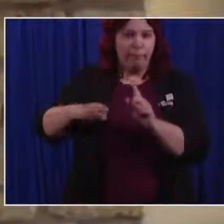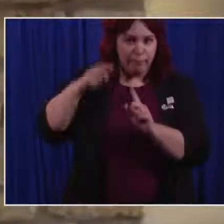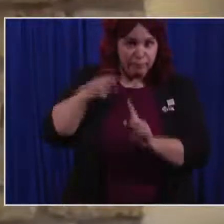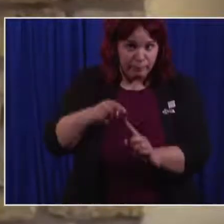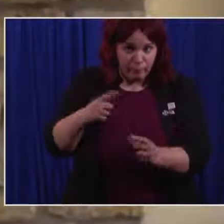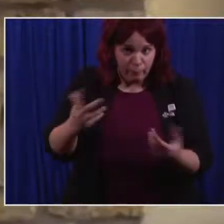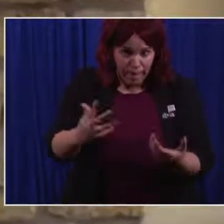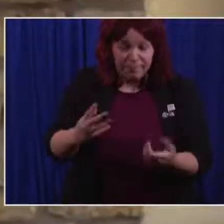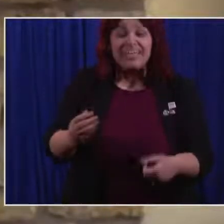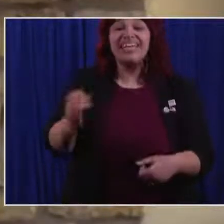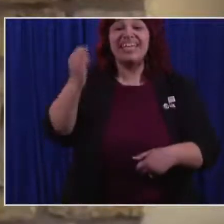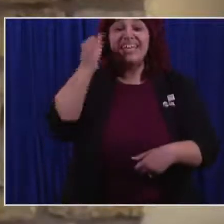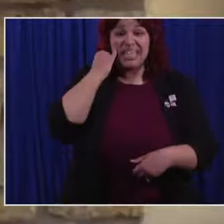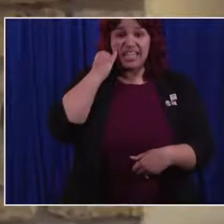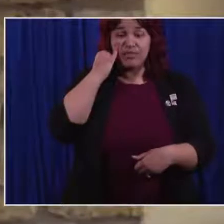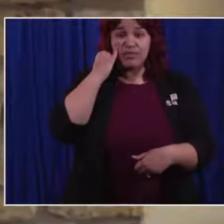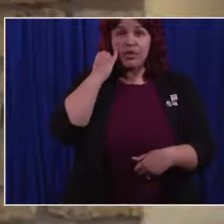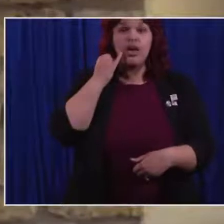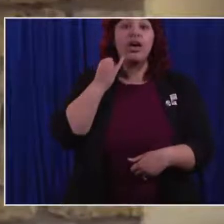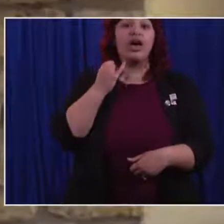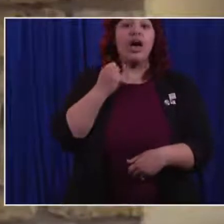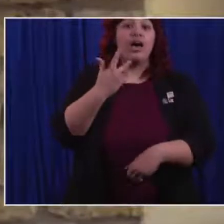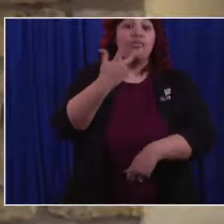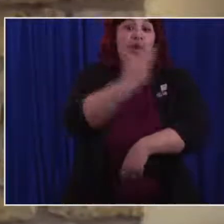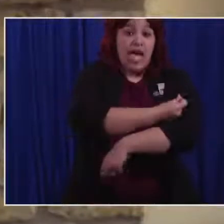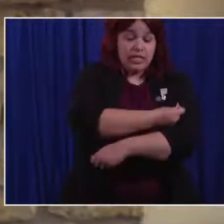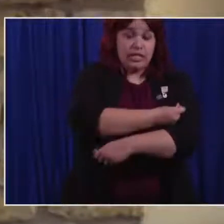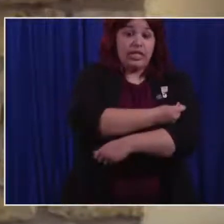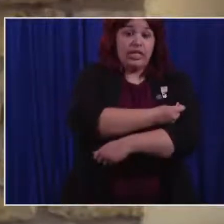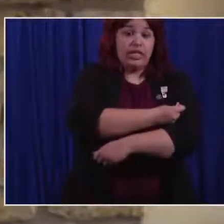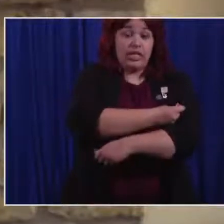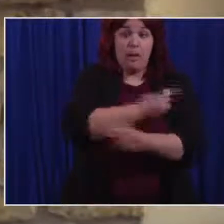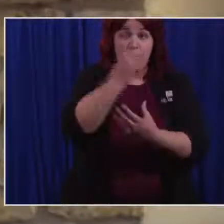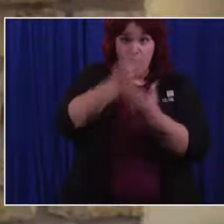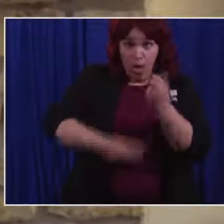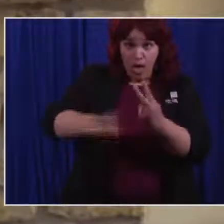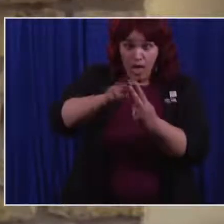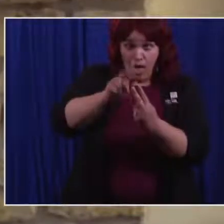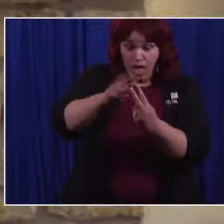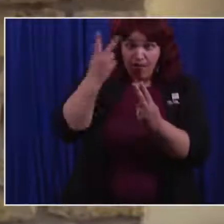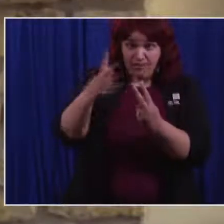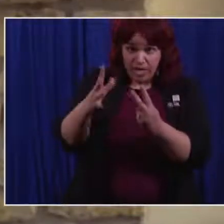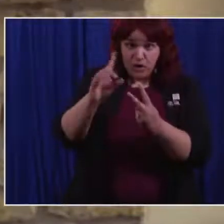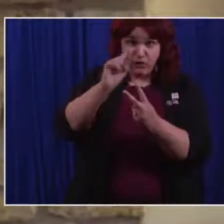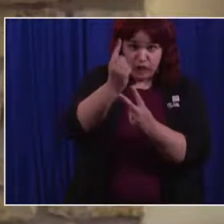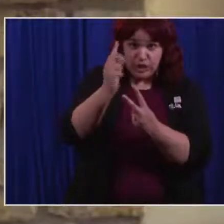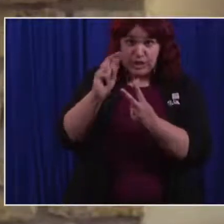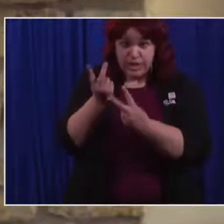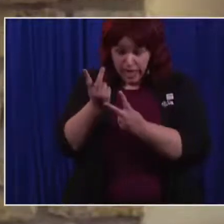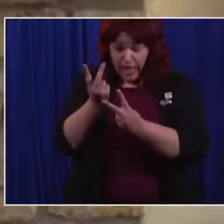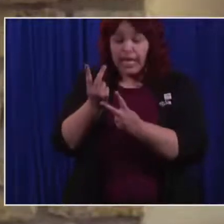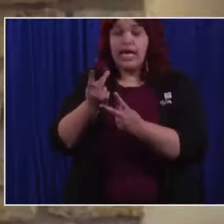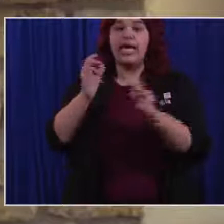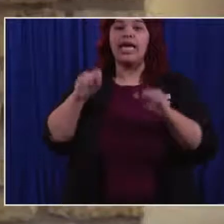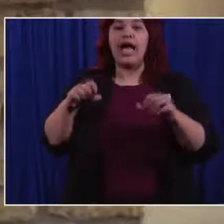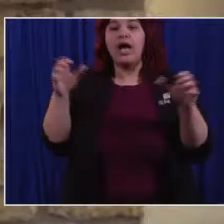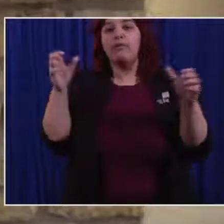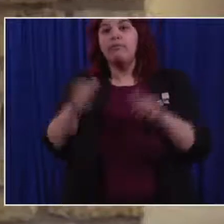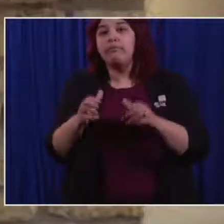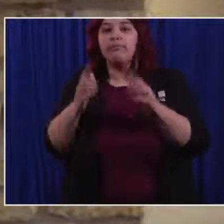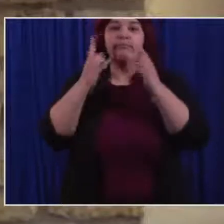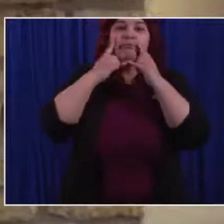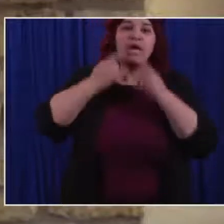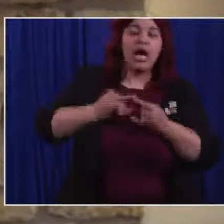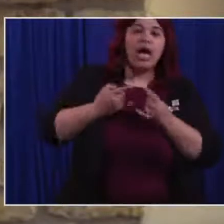vaccinated can safely get together among one another without masks or physical distancing in